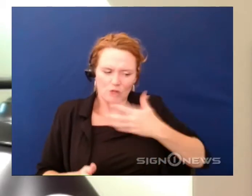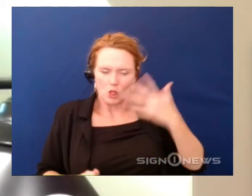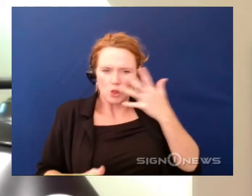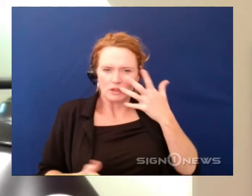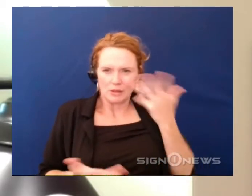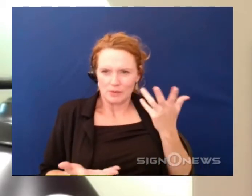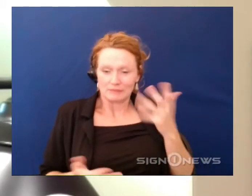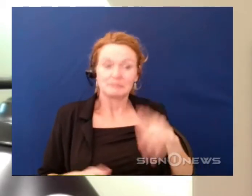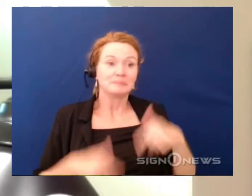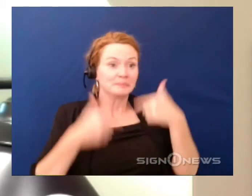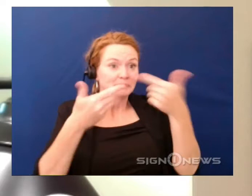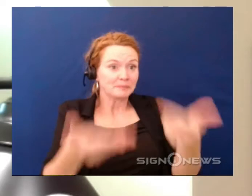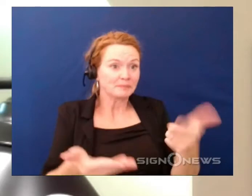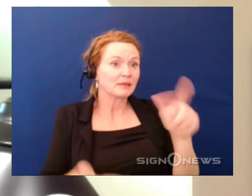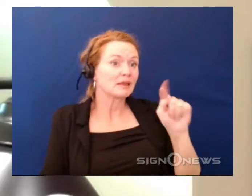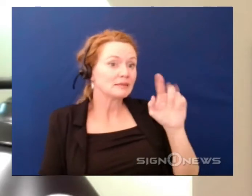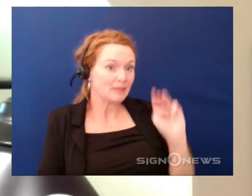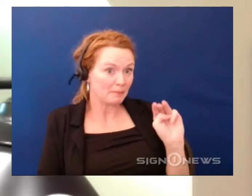Tim?